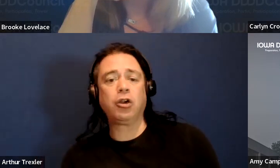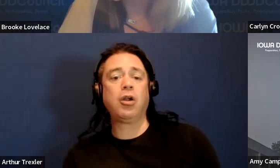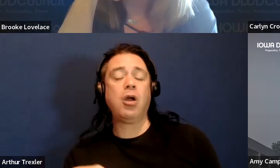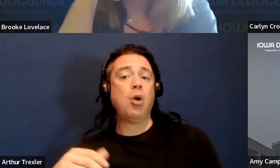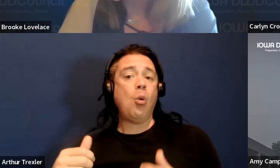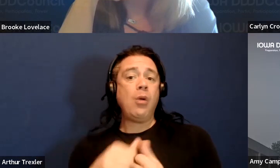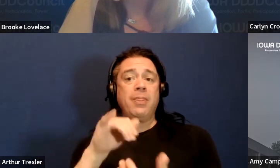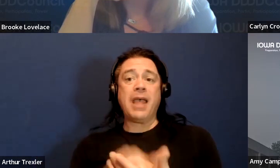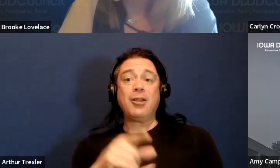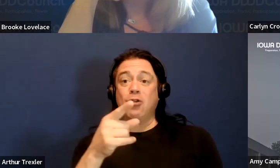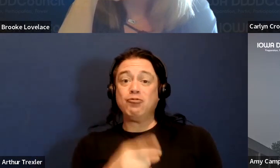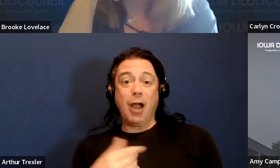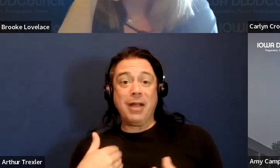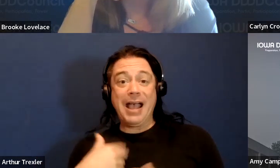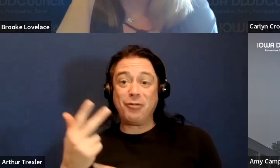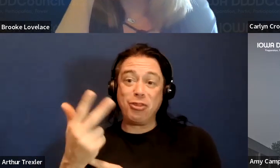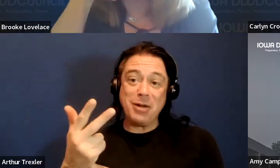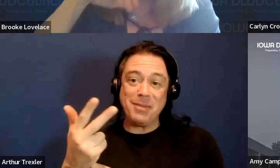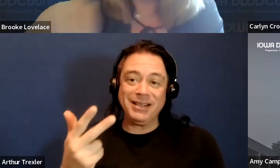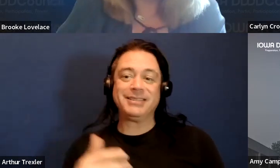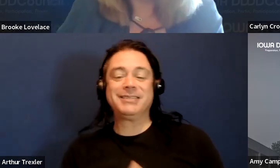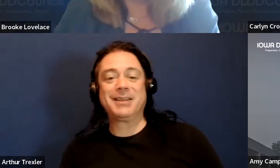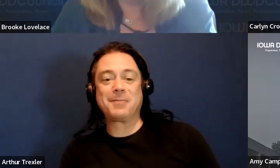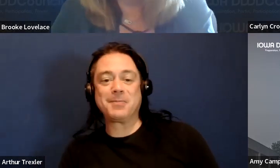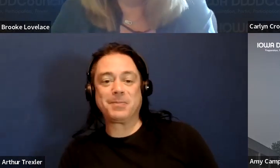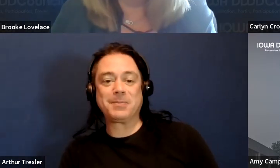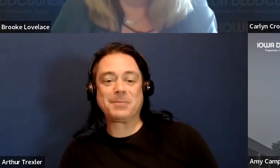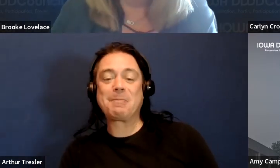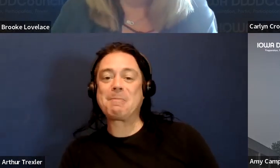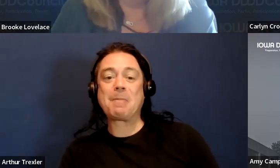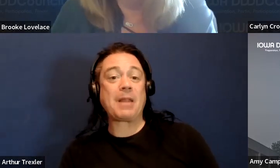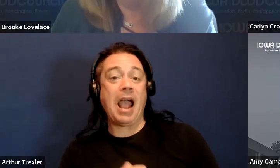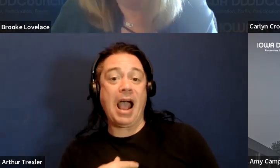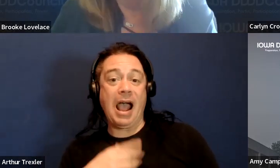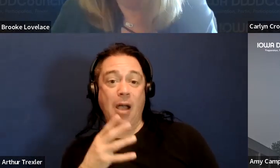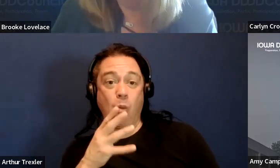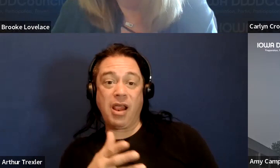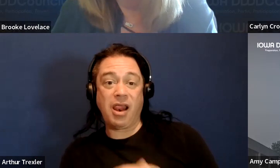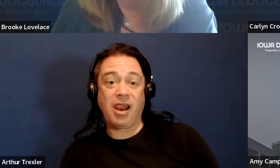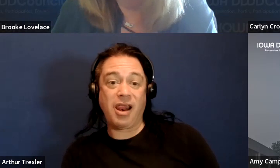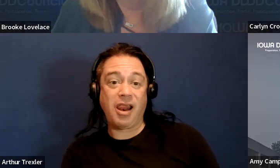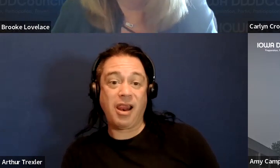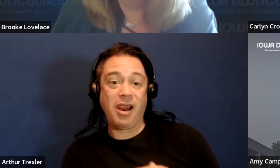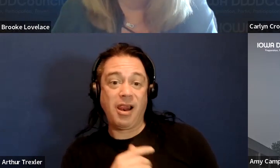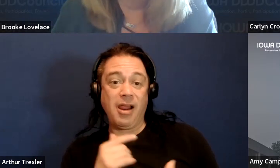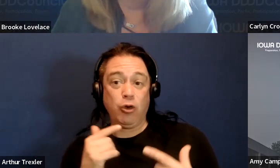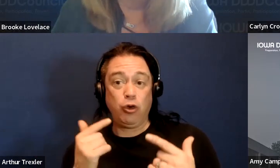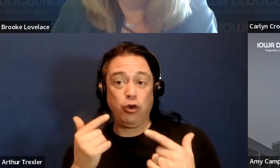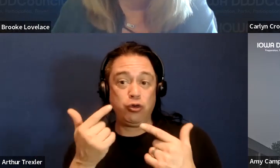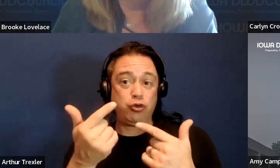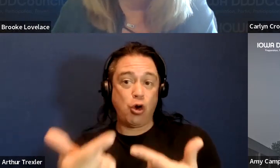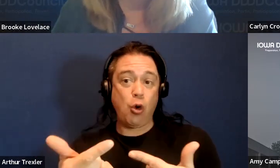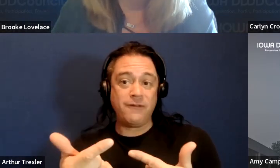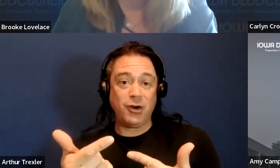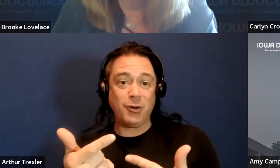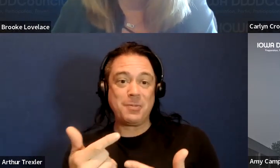that, you're right, we have 3 minutes. I will turn it over. I